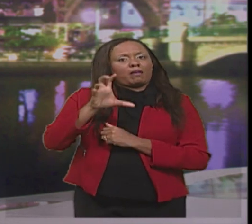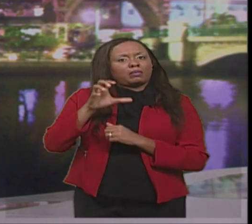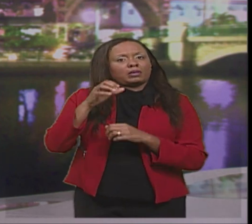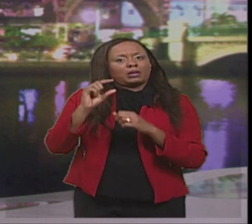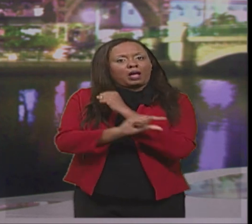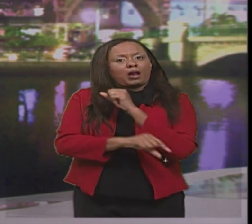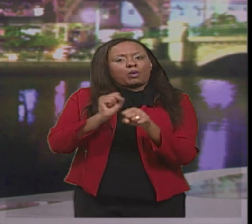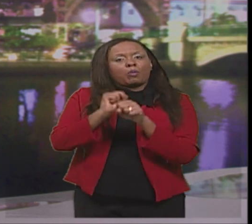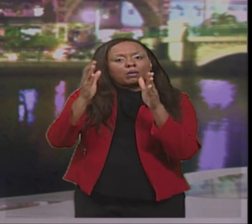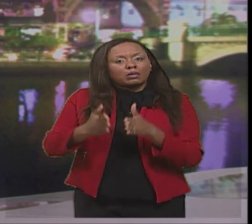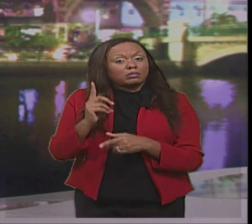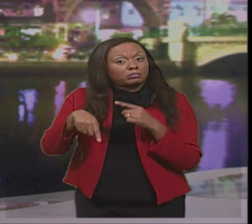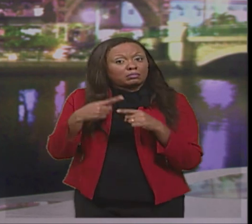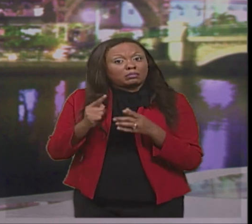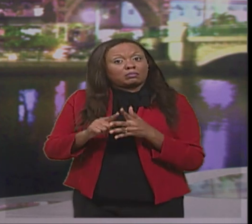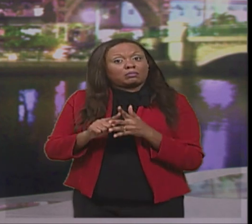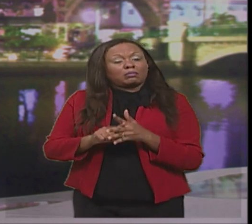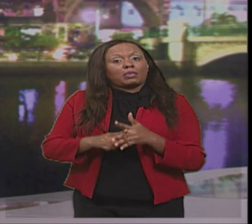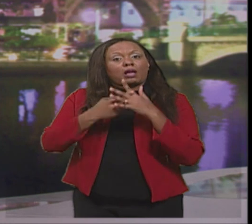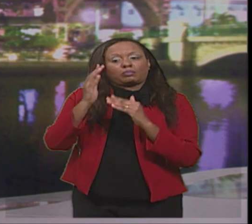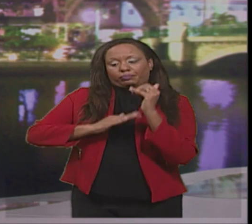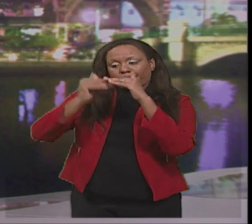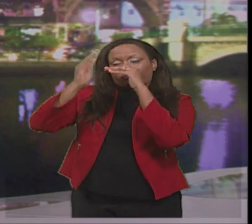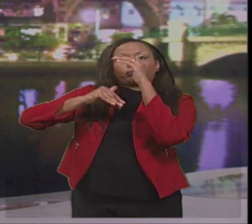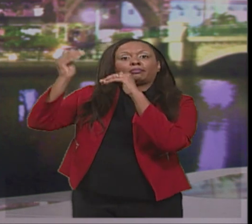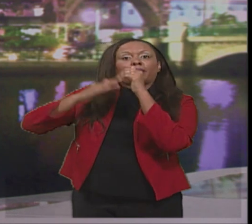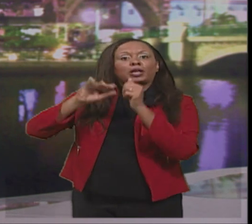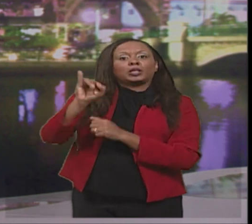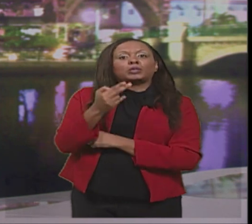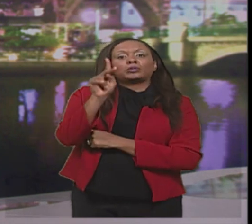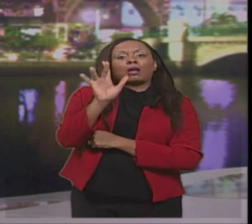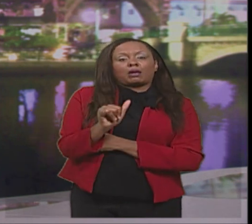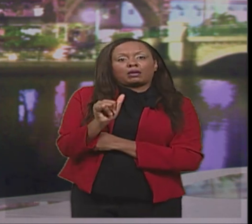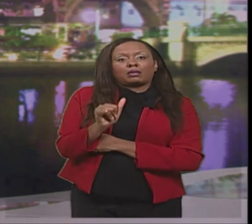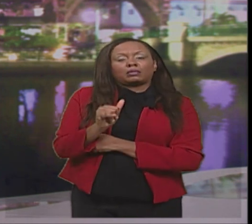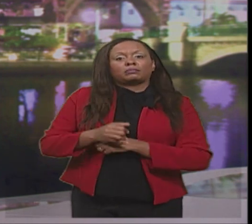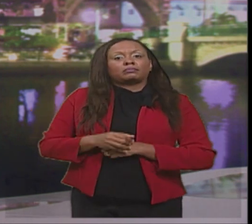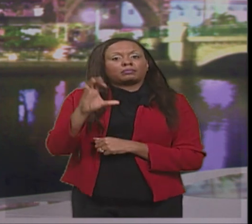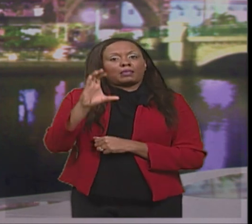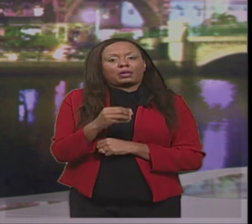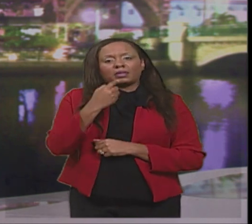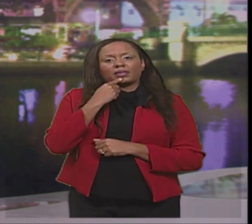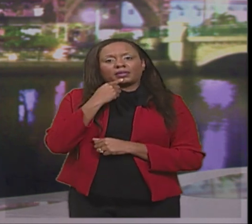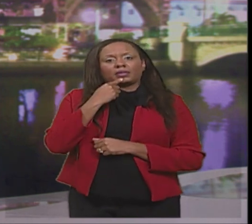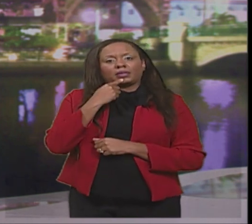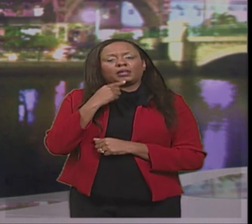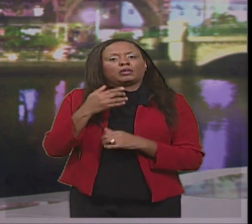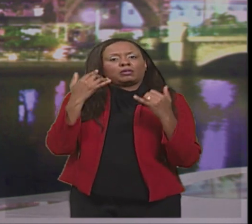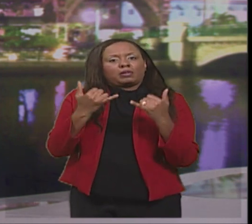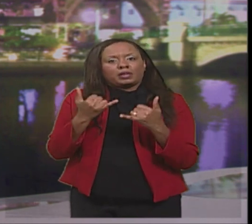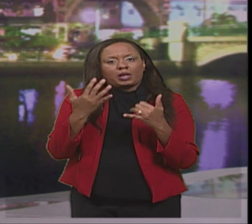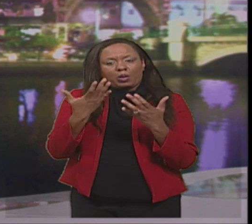begin construction in July. GMI, a Bosai Mineral Group company, says it is on track to develop the